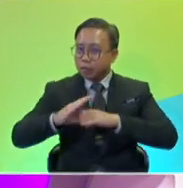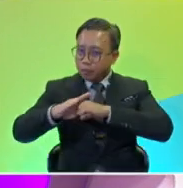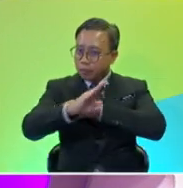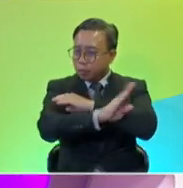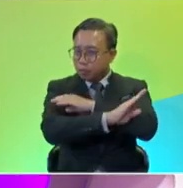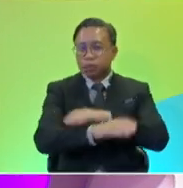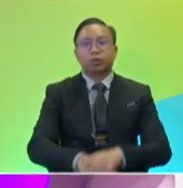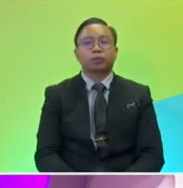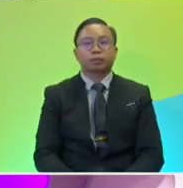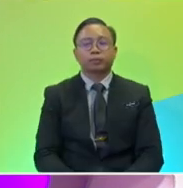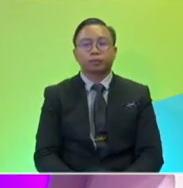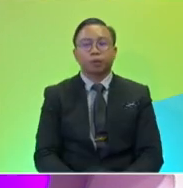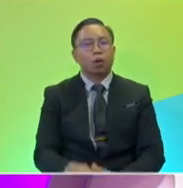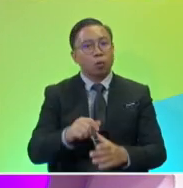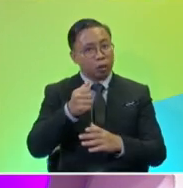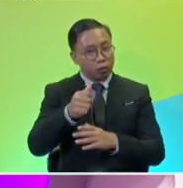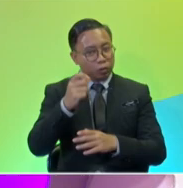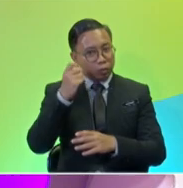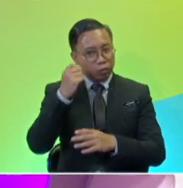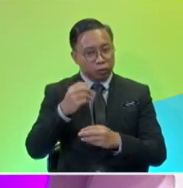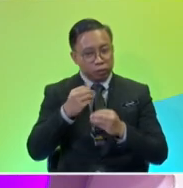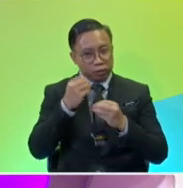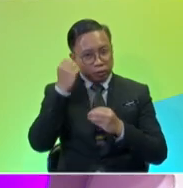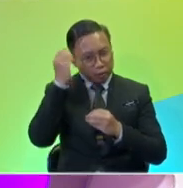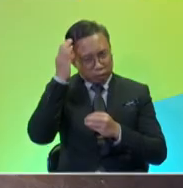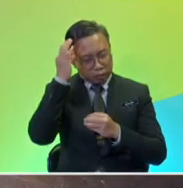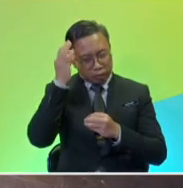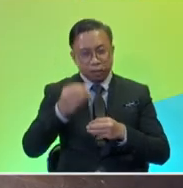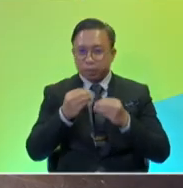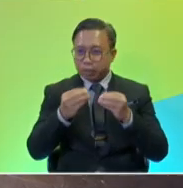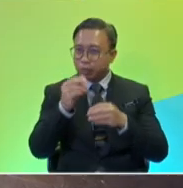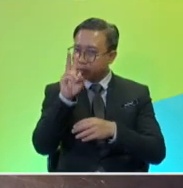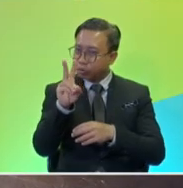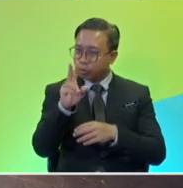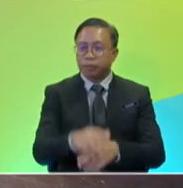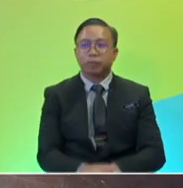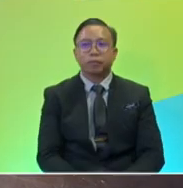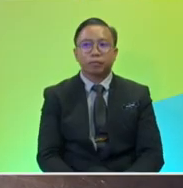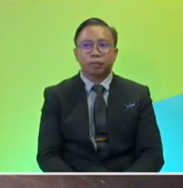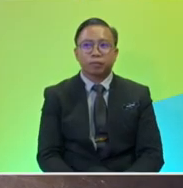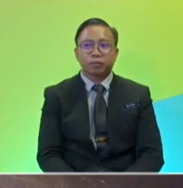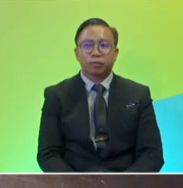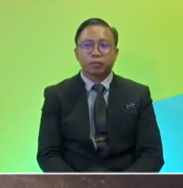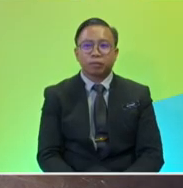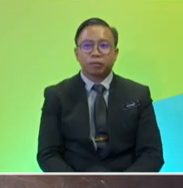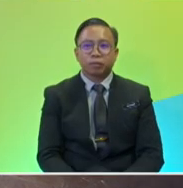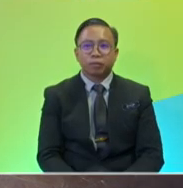So, what do you think, Sean? Shall we give them 2 or 3?